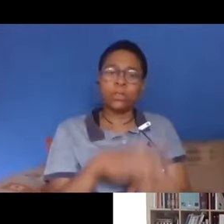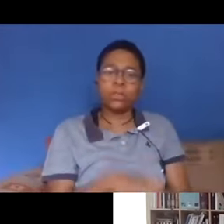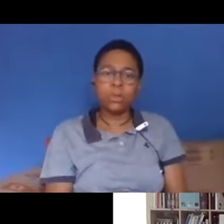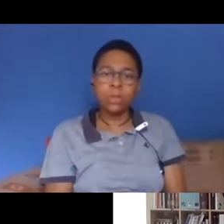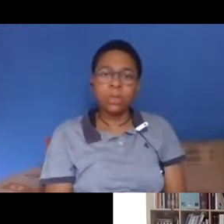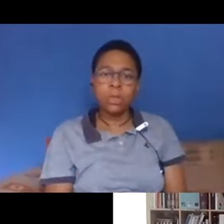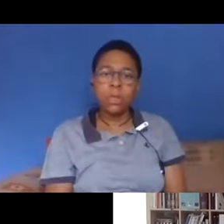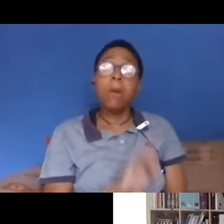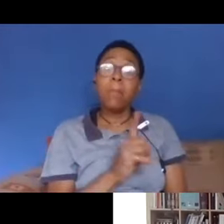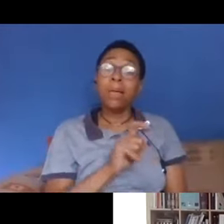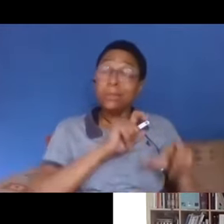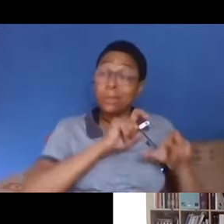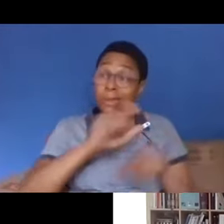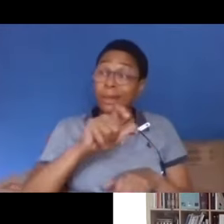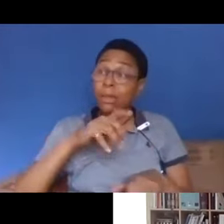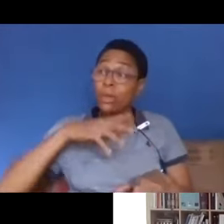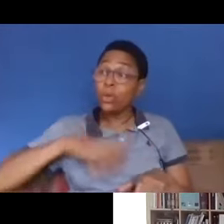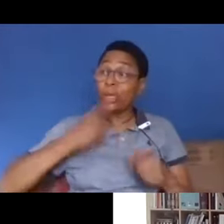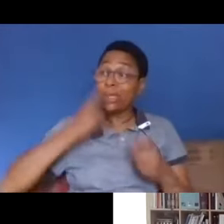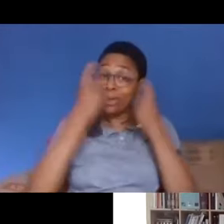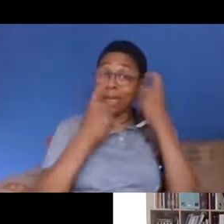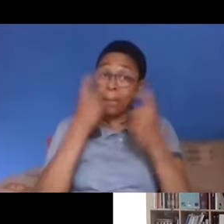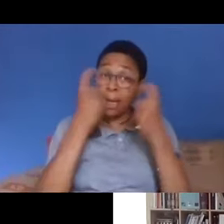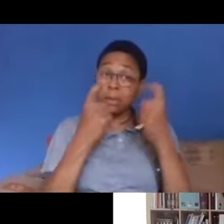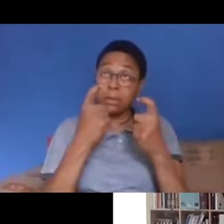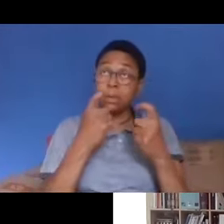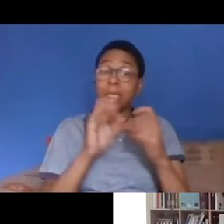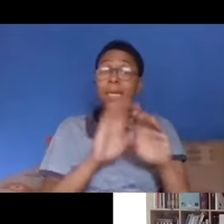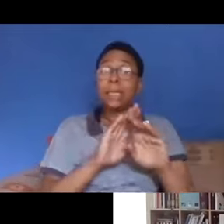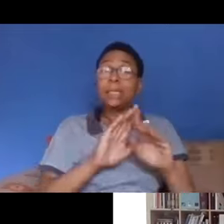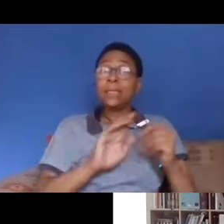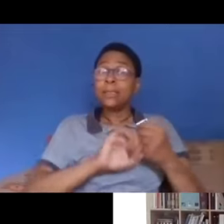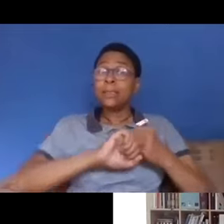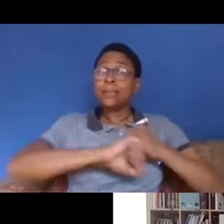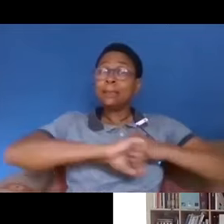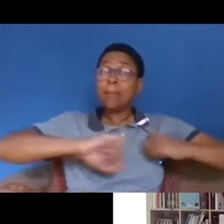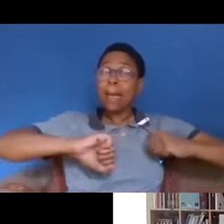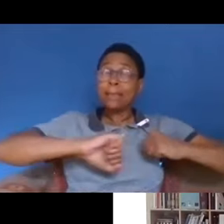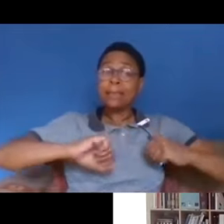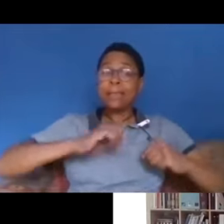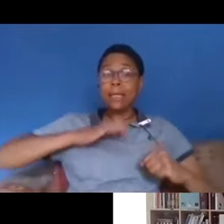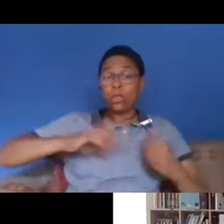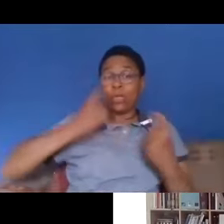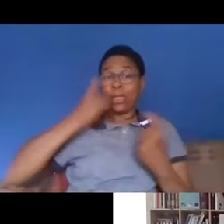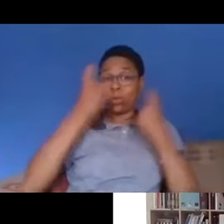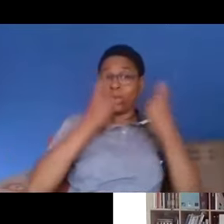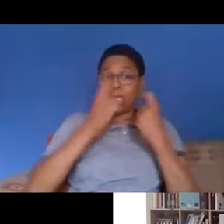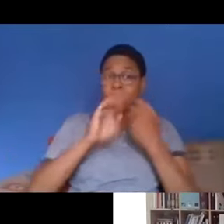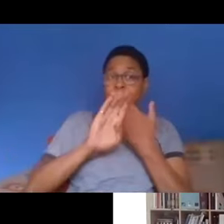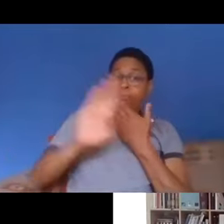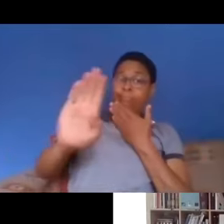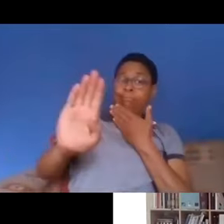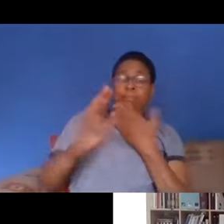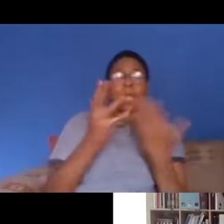think about space and maintaining social distance and how many people